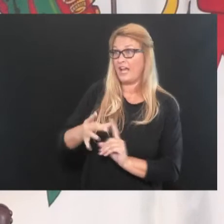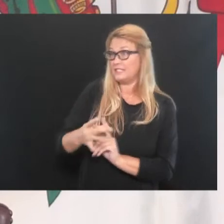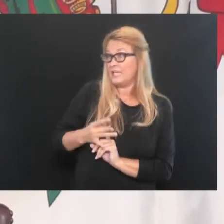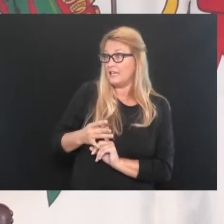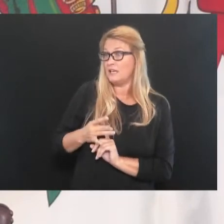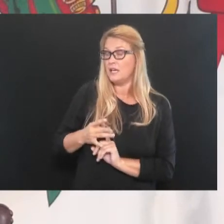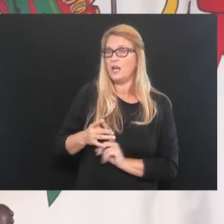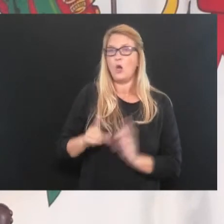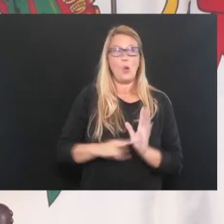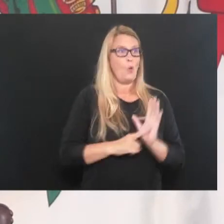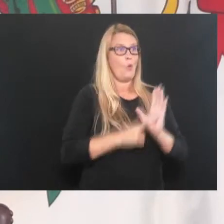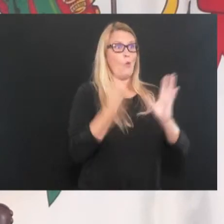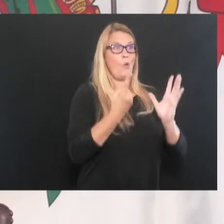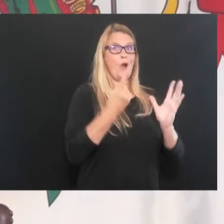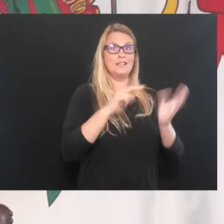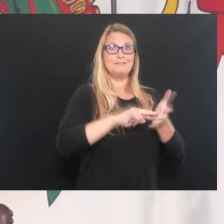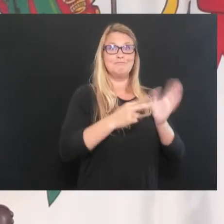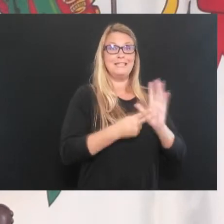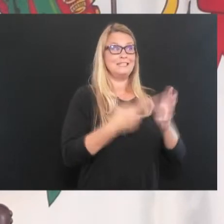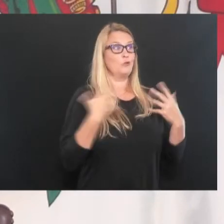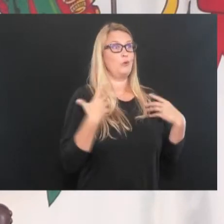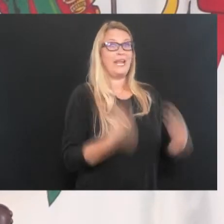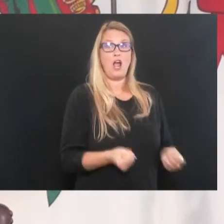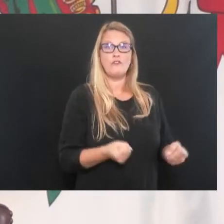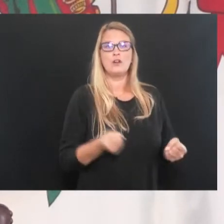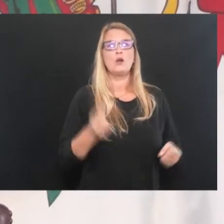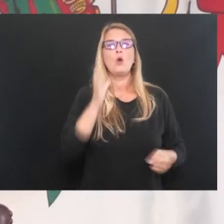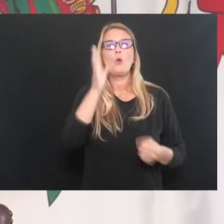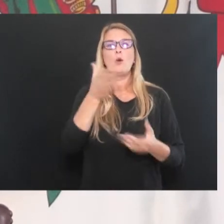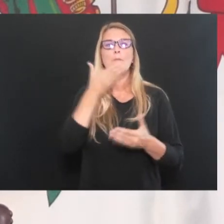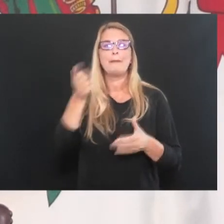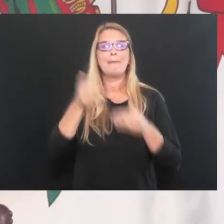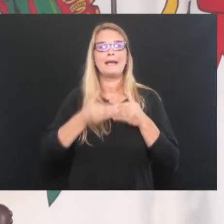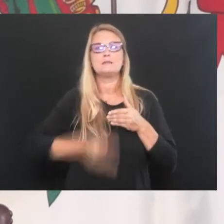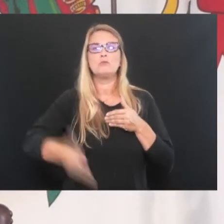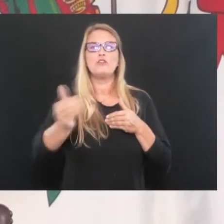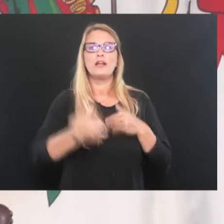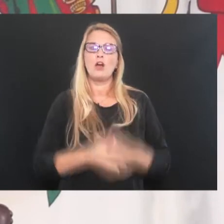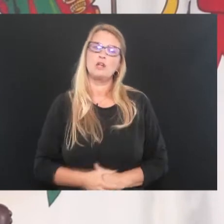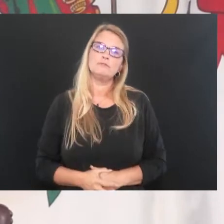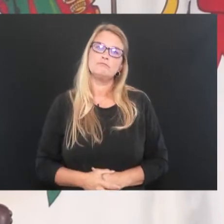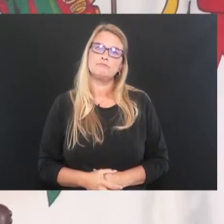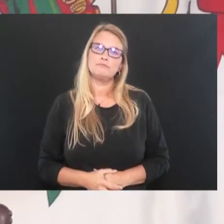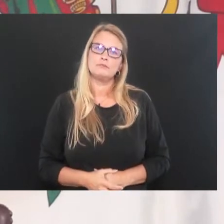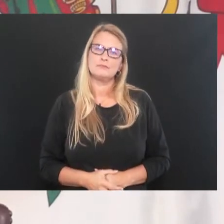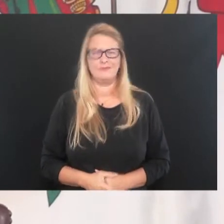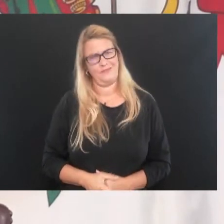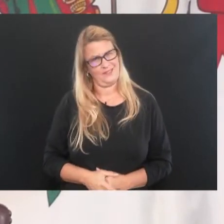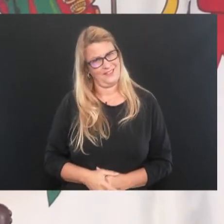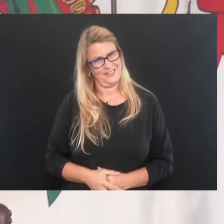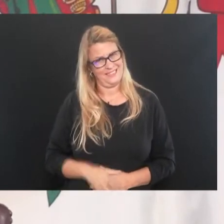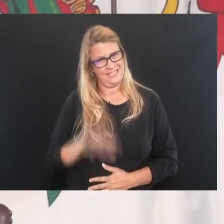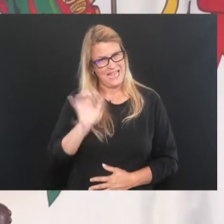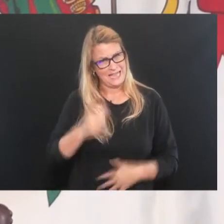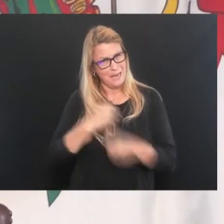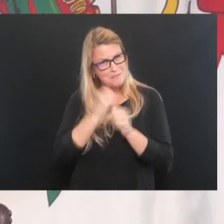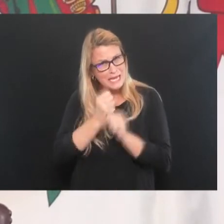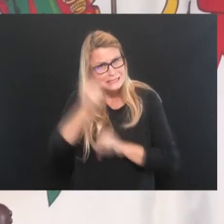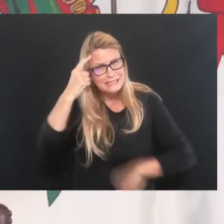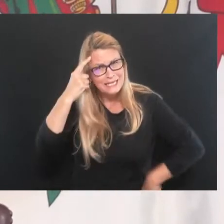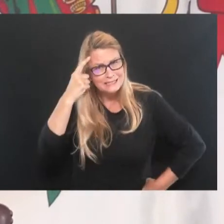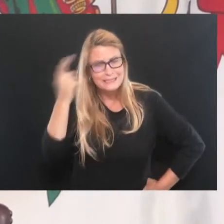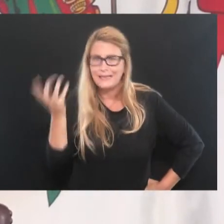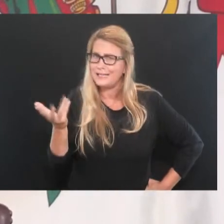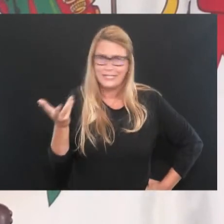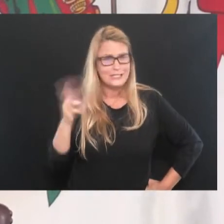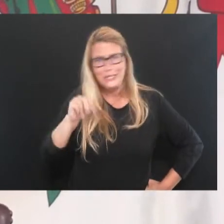that after we get infected, we'll be better protected. Now, you tell me how that would